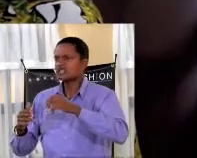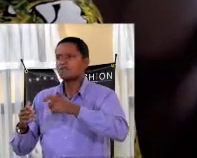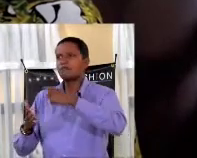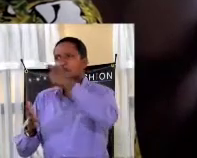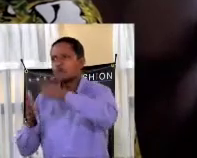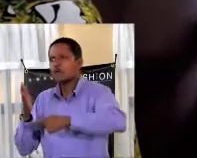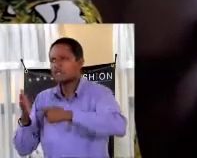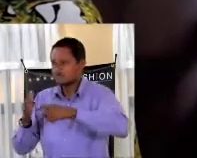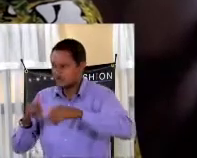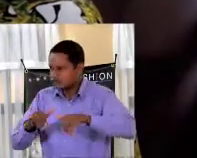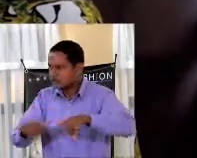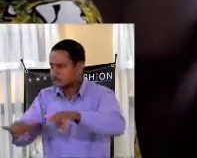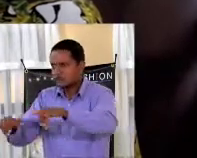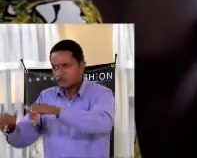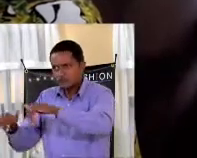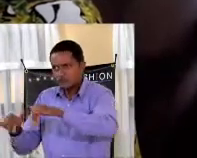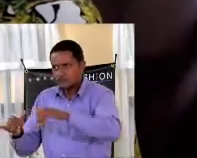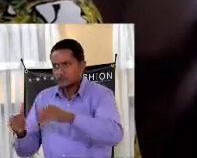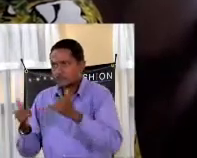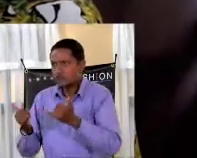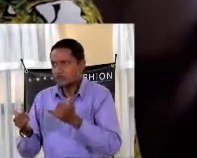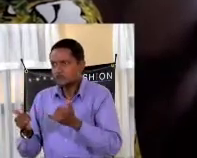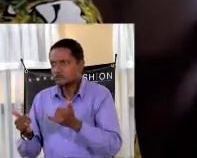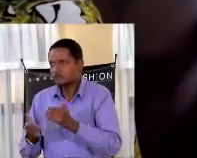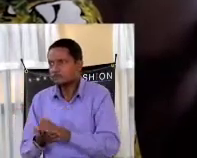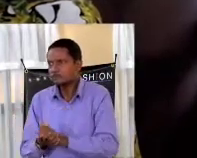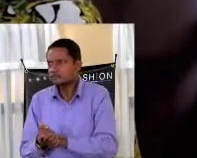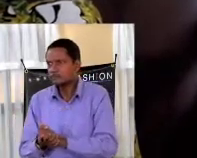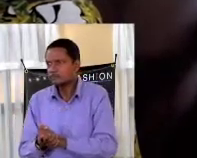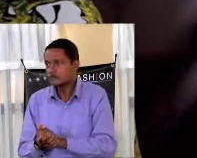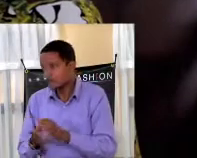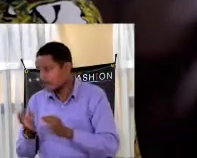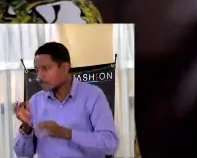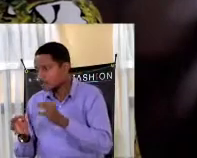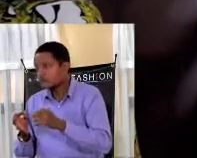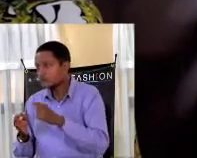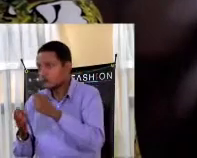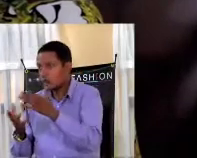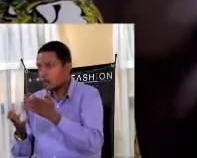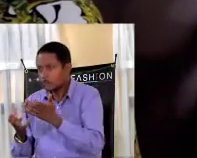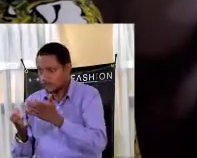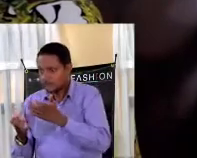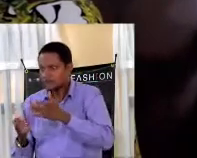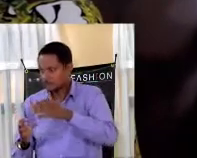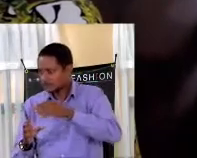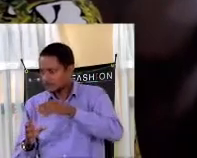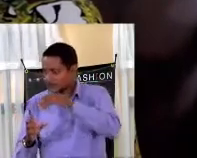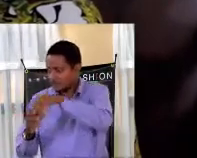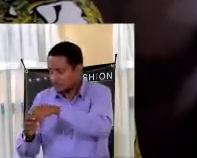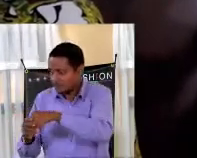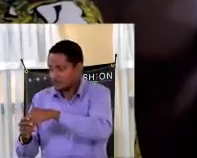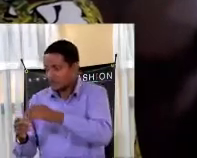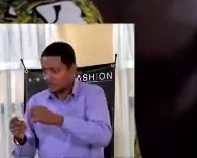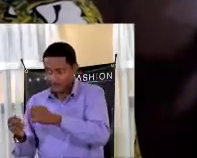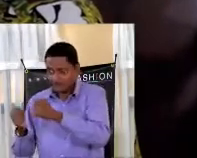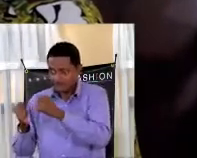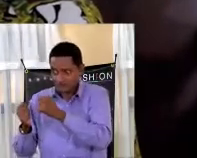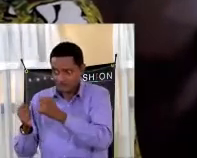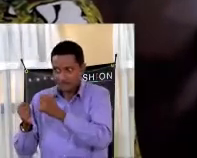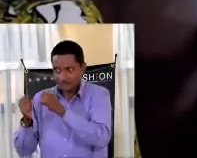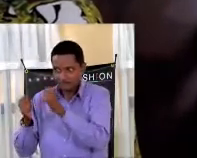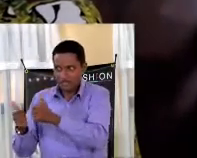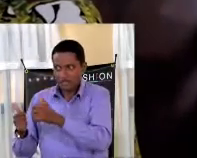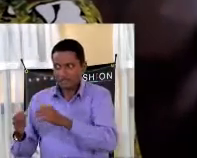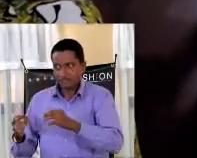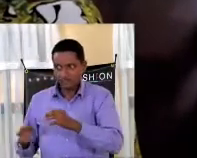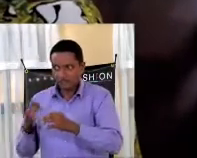in my experience. If you do want to veer into the fast fashion, which is more moderate, there are a lot of other factors you want to